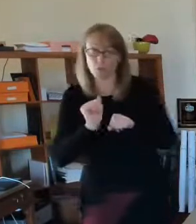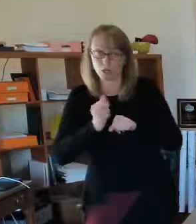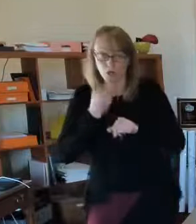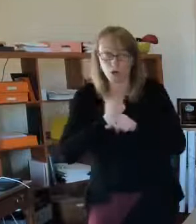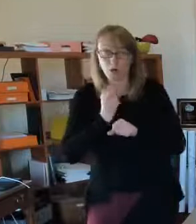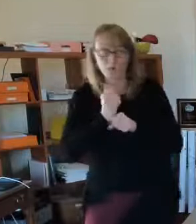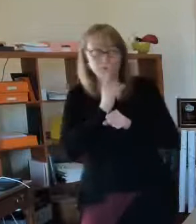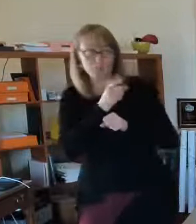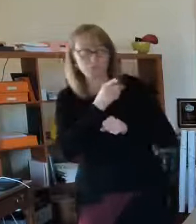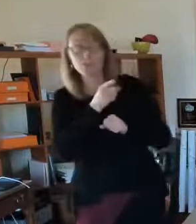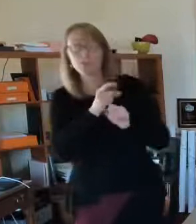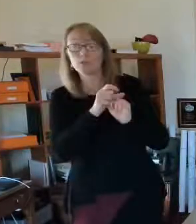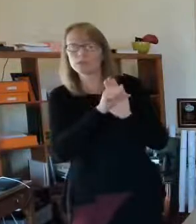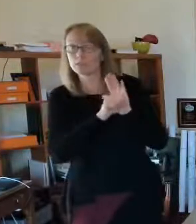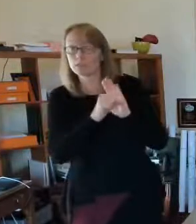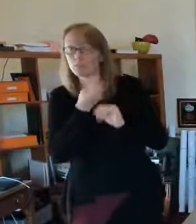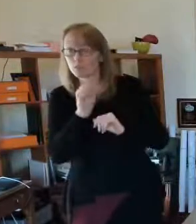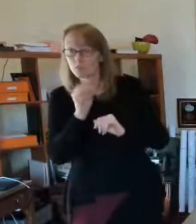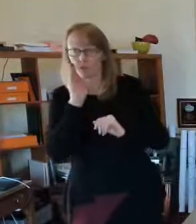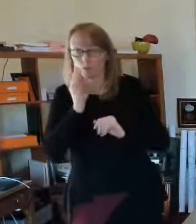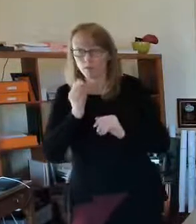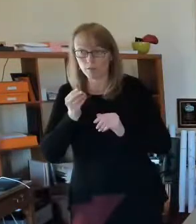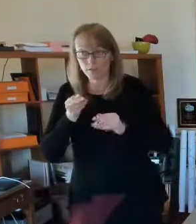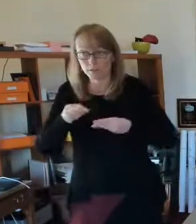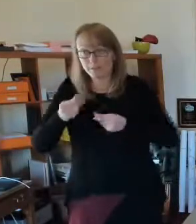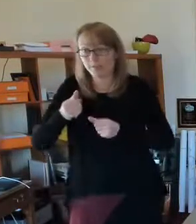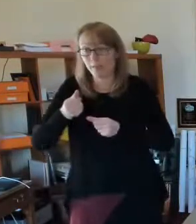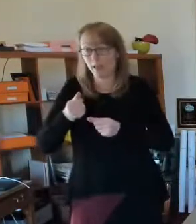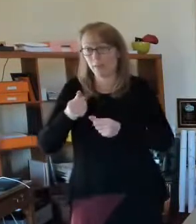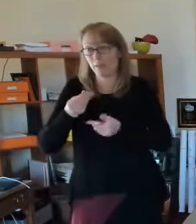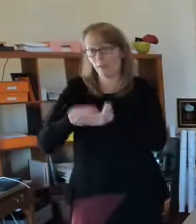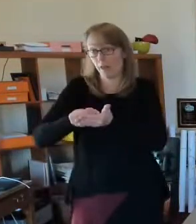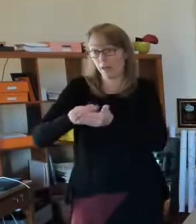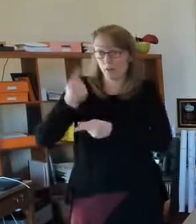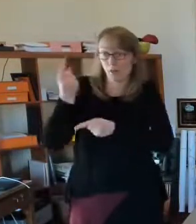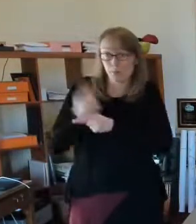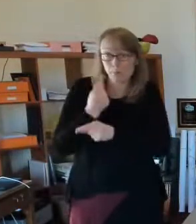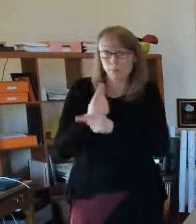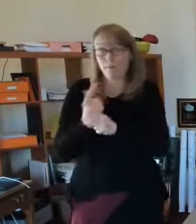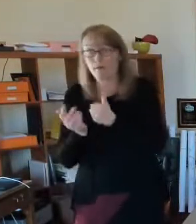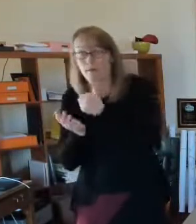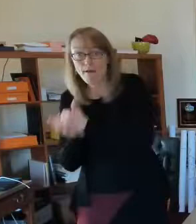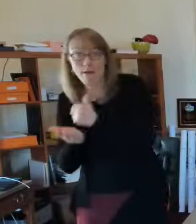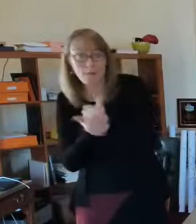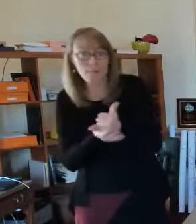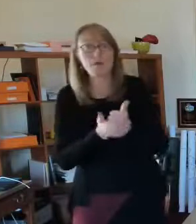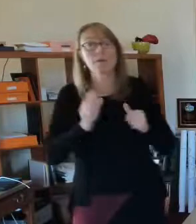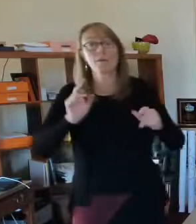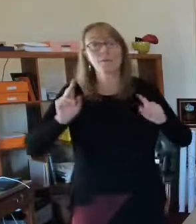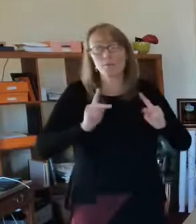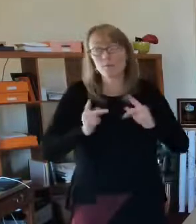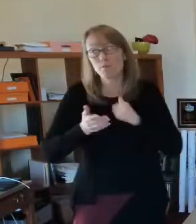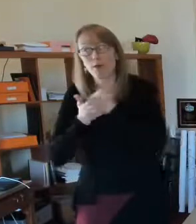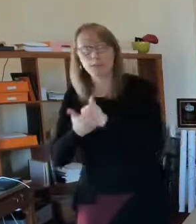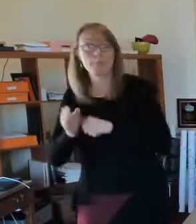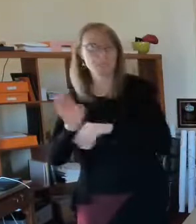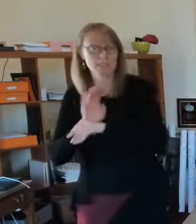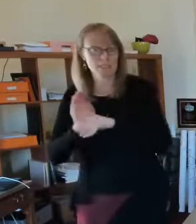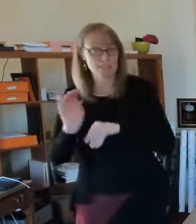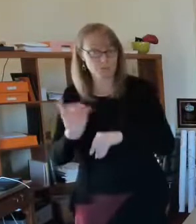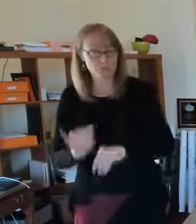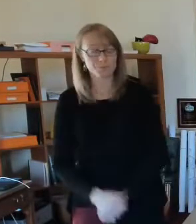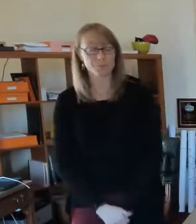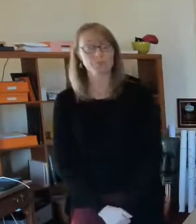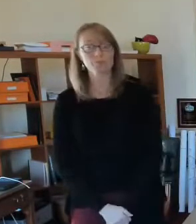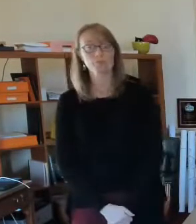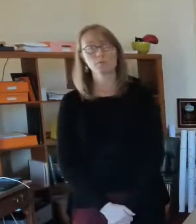those funds directly to help people and businesses. Do you have a anticipation of how much leeway